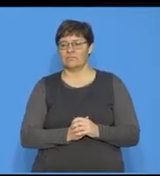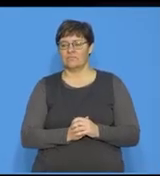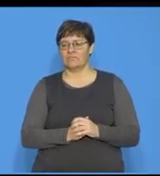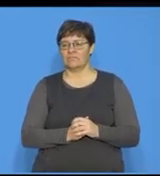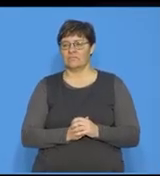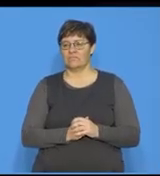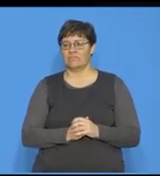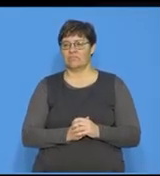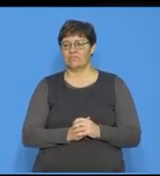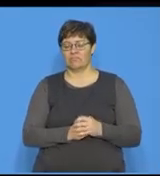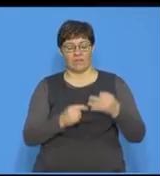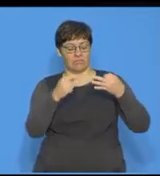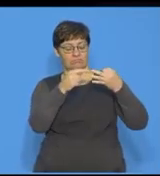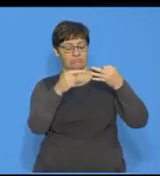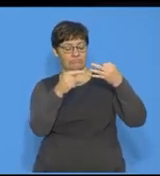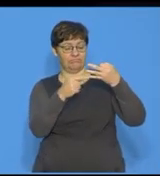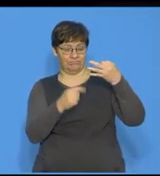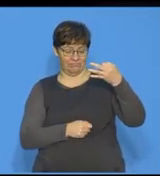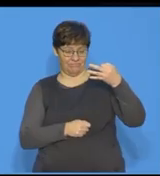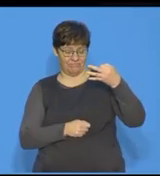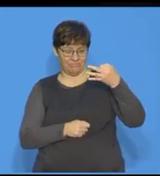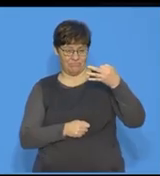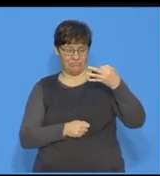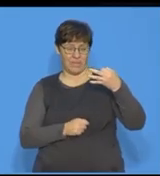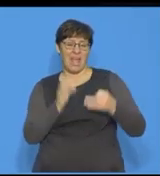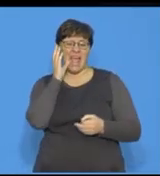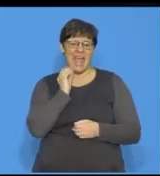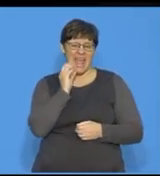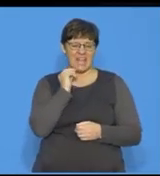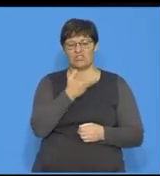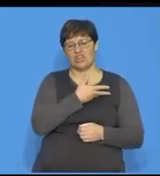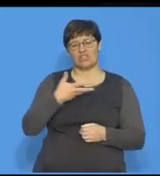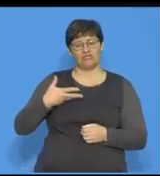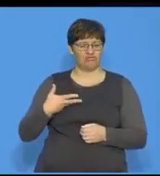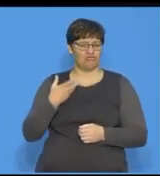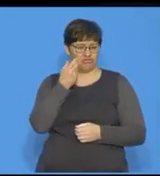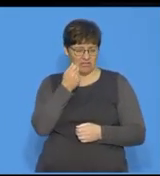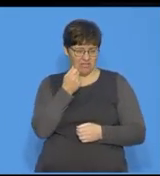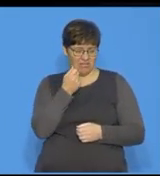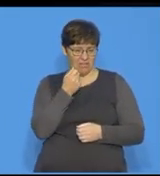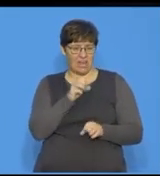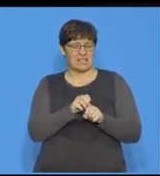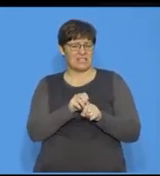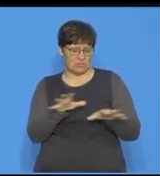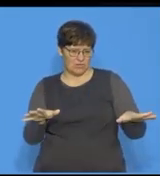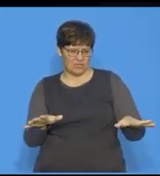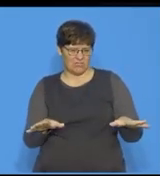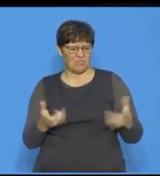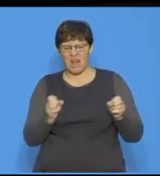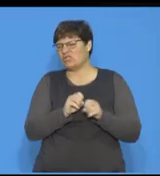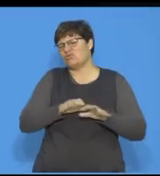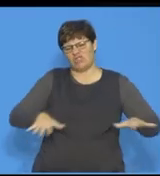These are three very general age-gender distributions, not for any